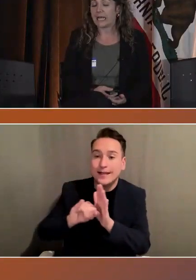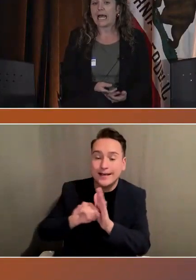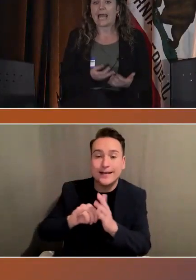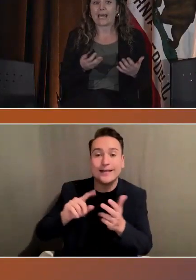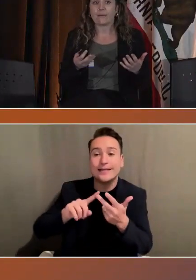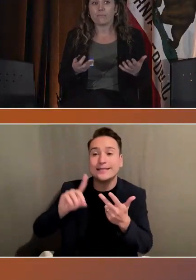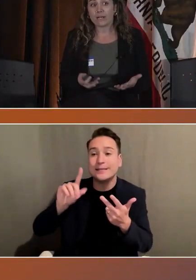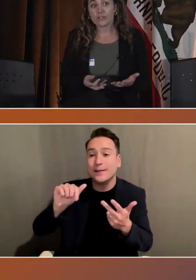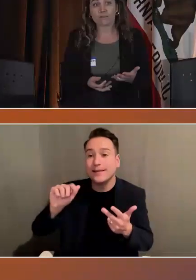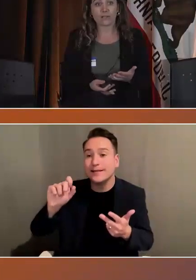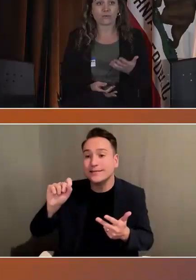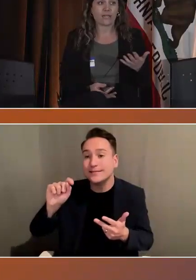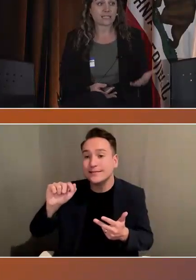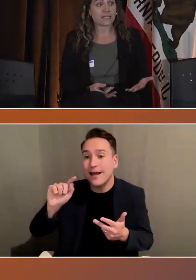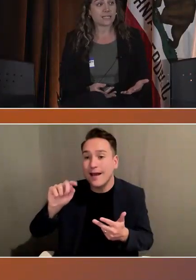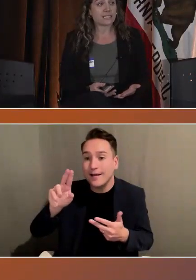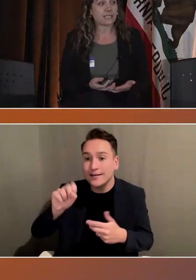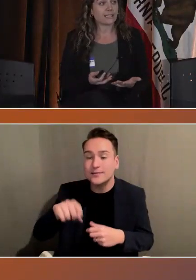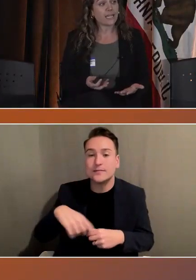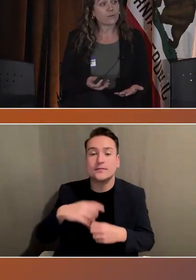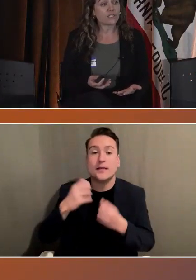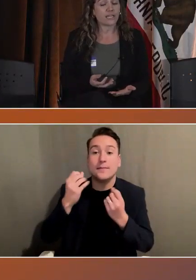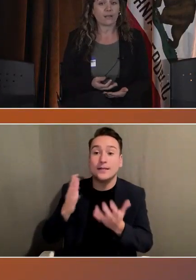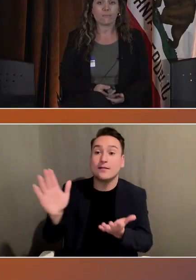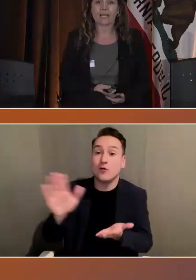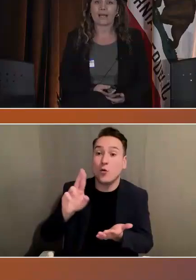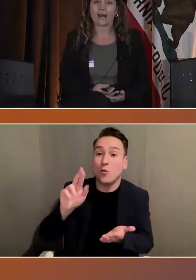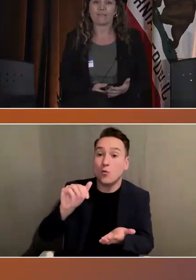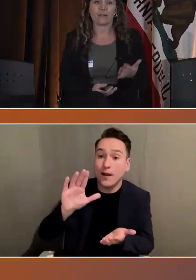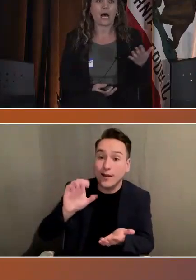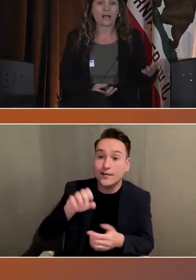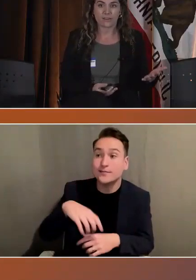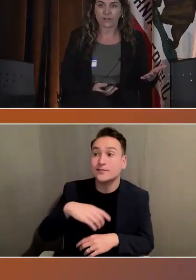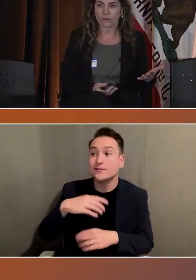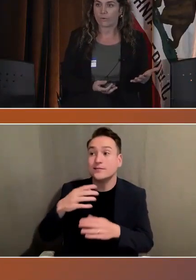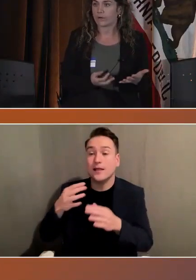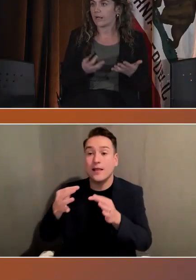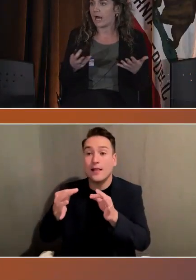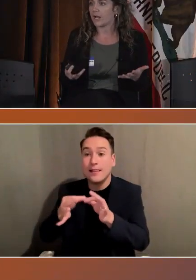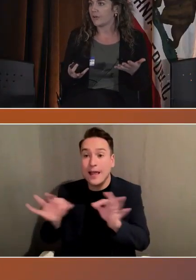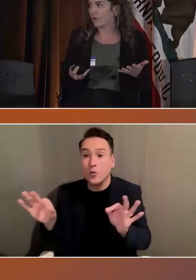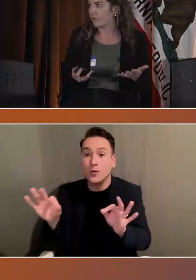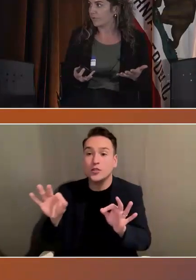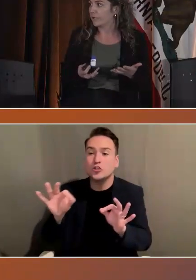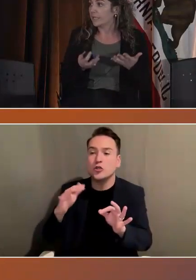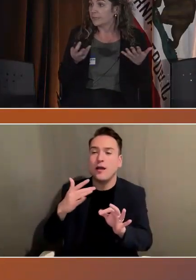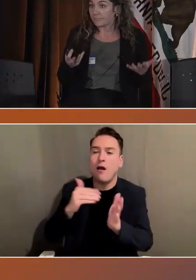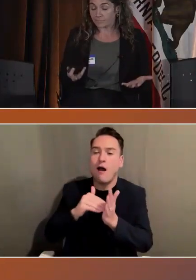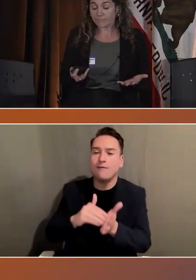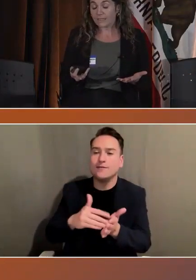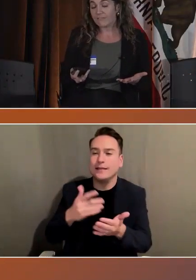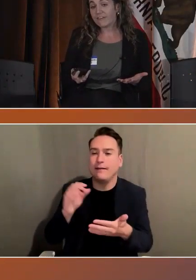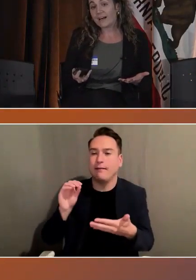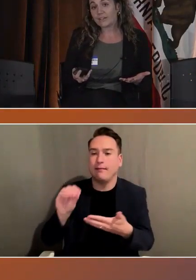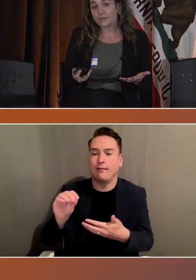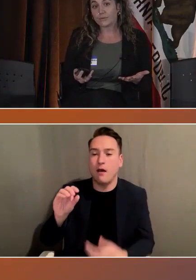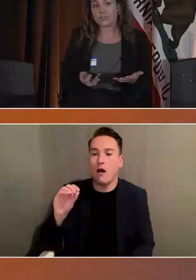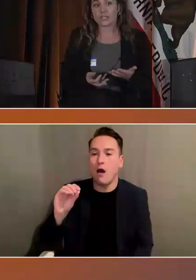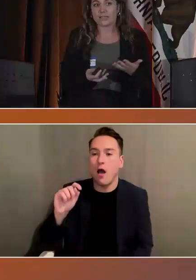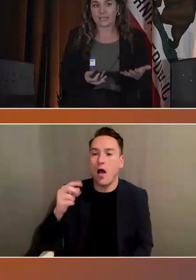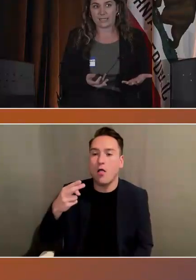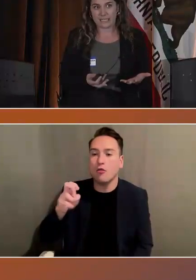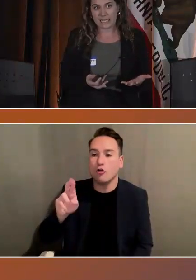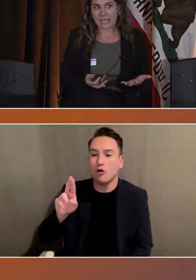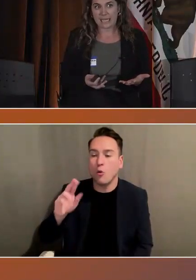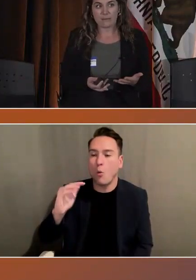data. And much of their race, ethnicity, and language data might have an other or an unknown value, which